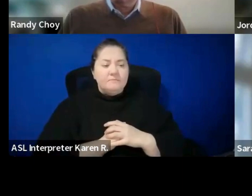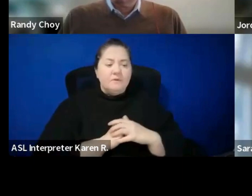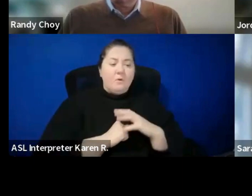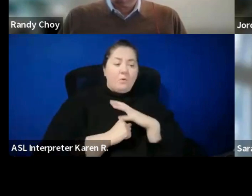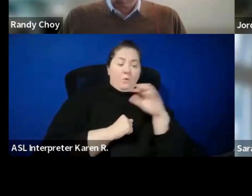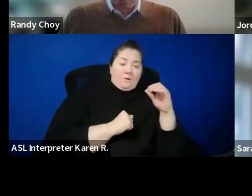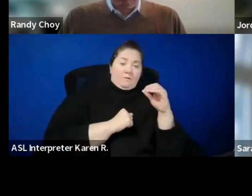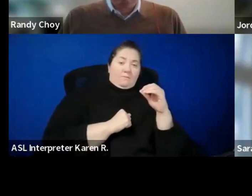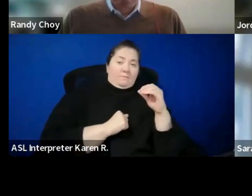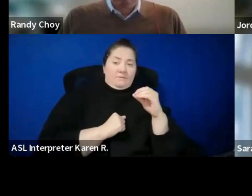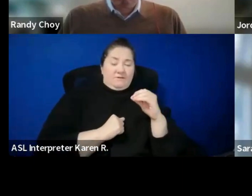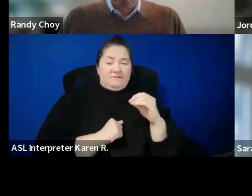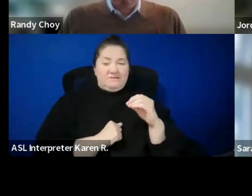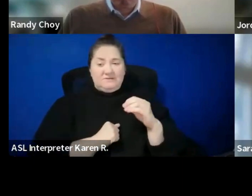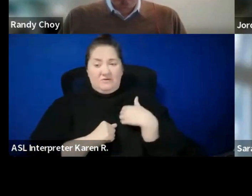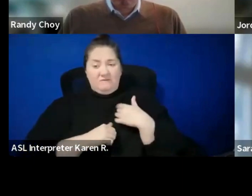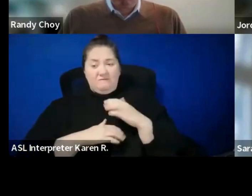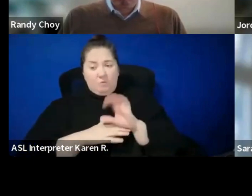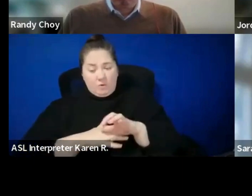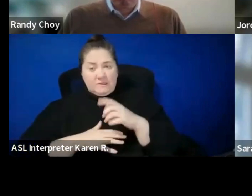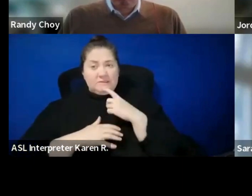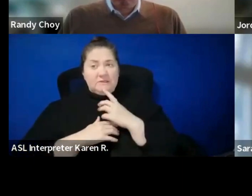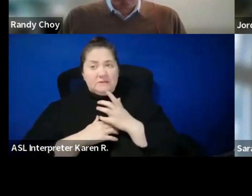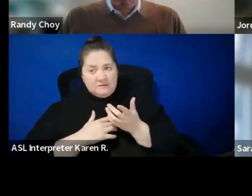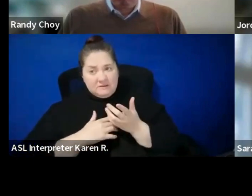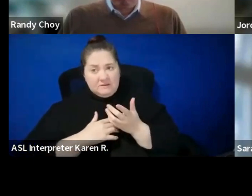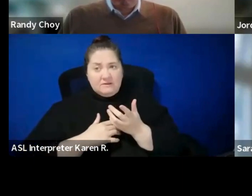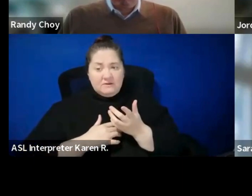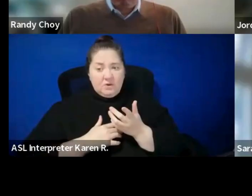corporate funders are now forced to go to an